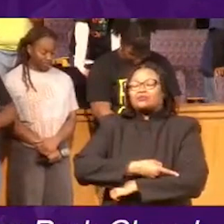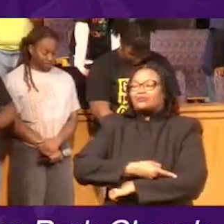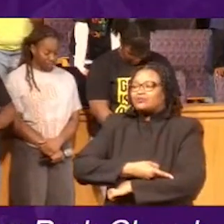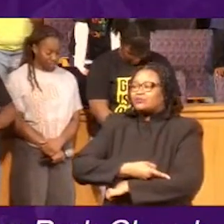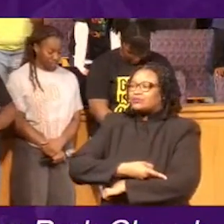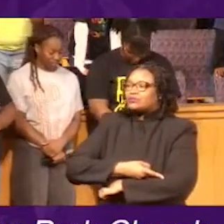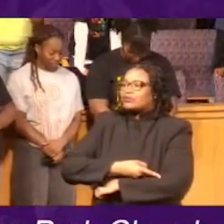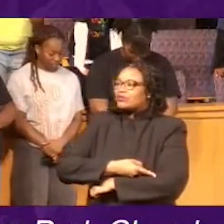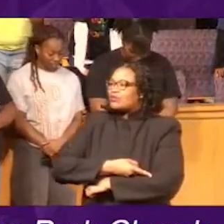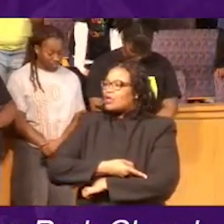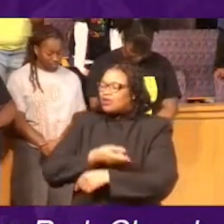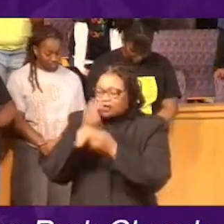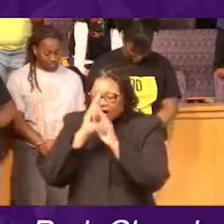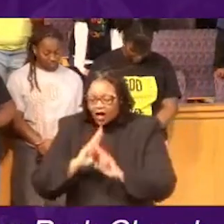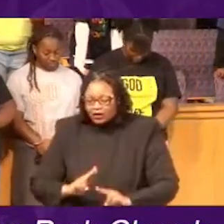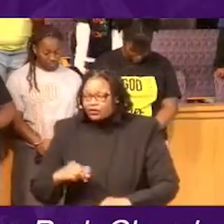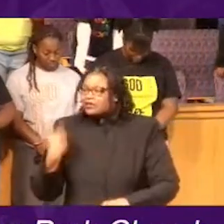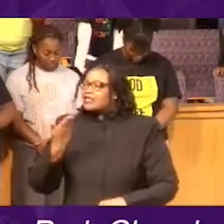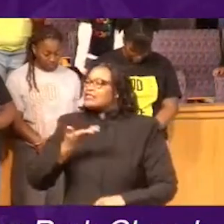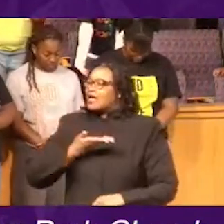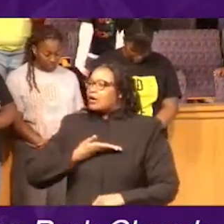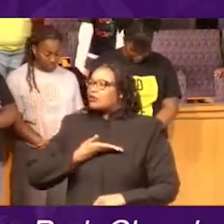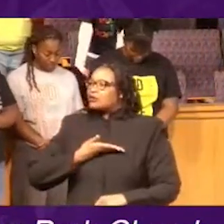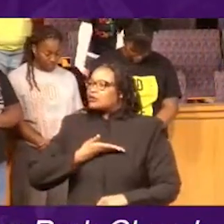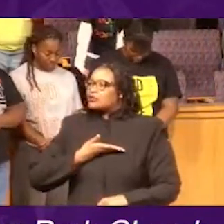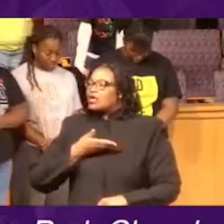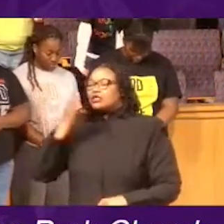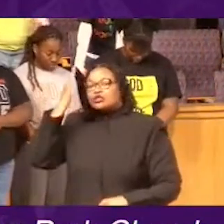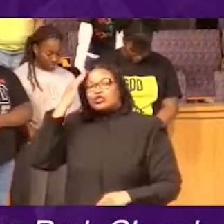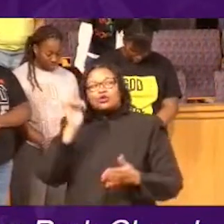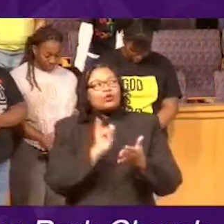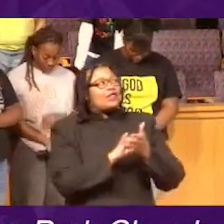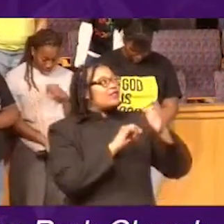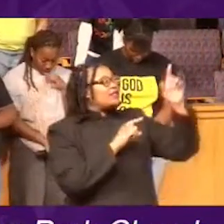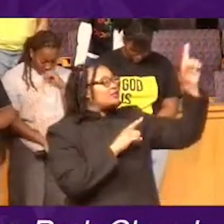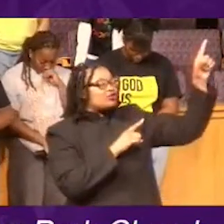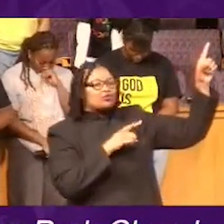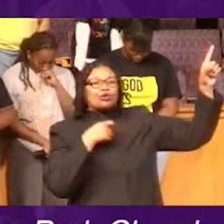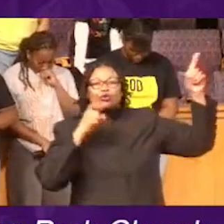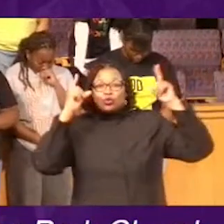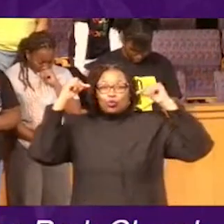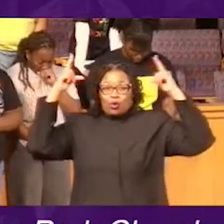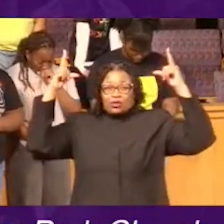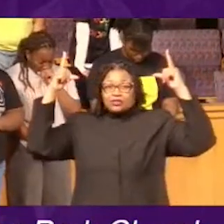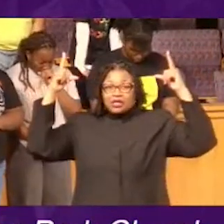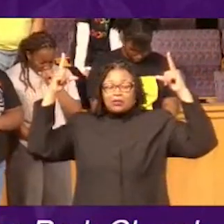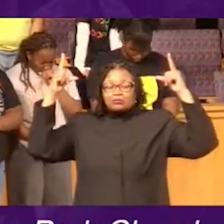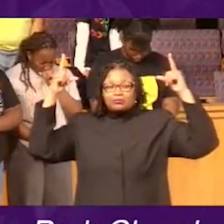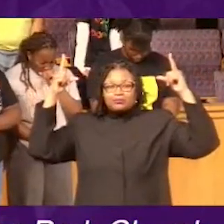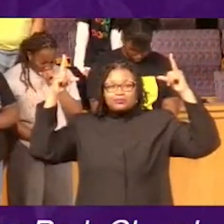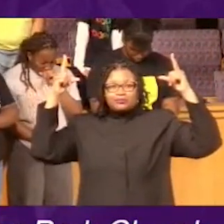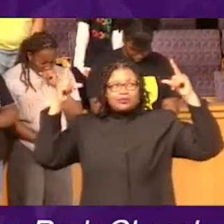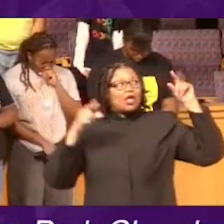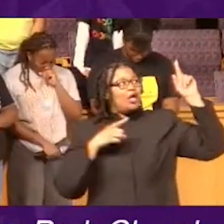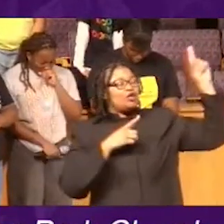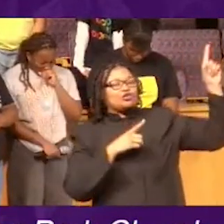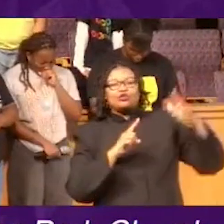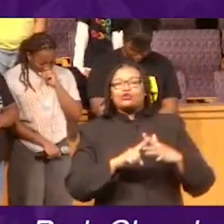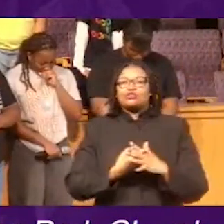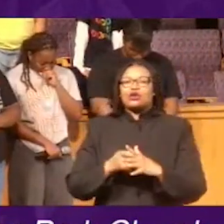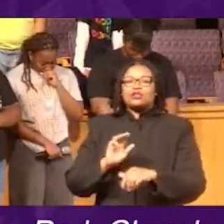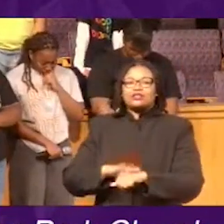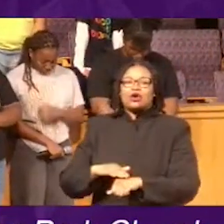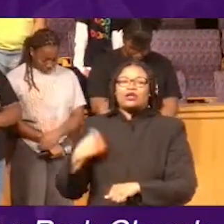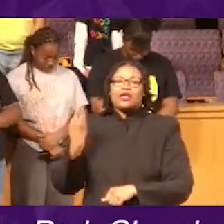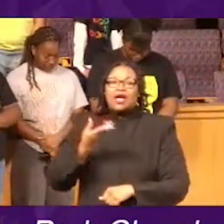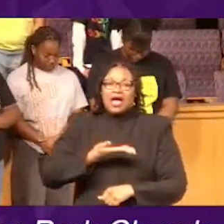for the privilege that has been ours to know that it is you who woke us up, you who started us on our